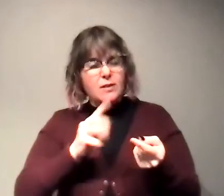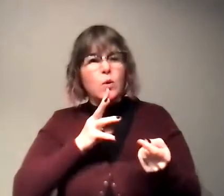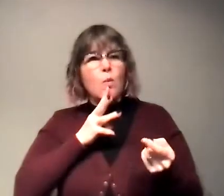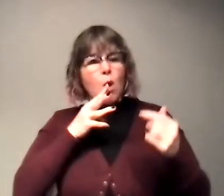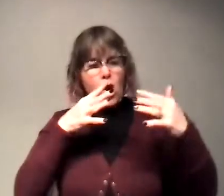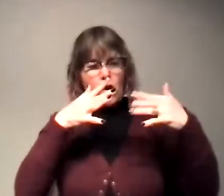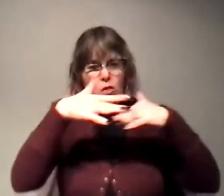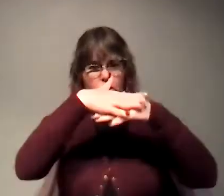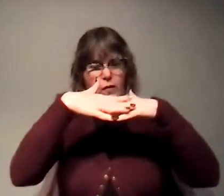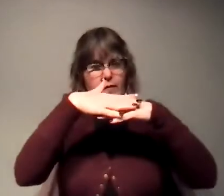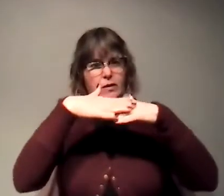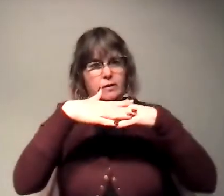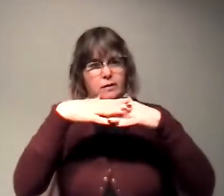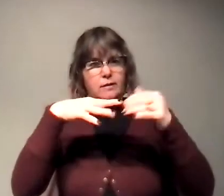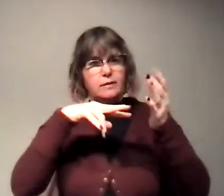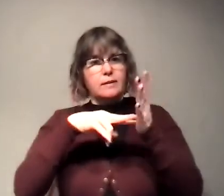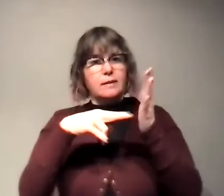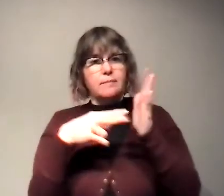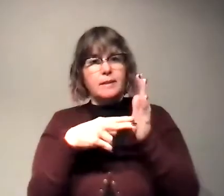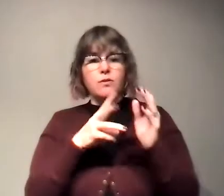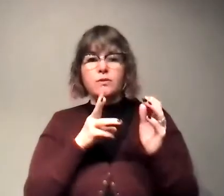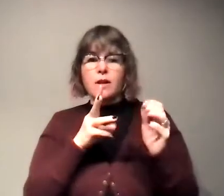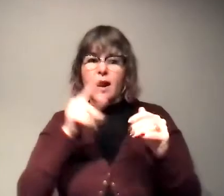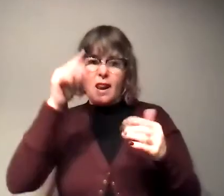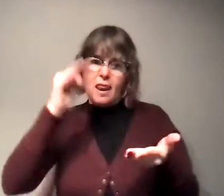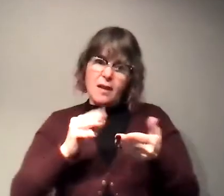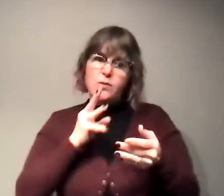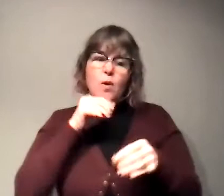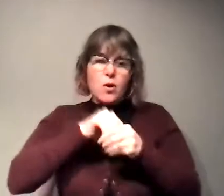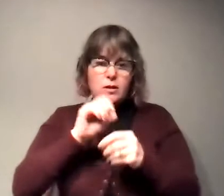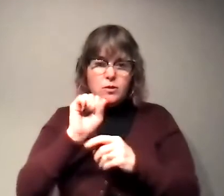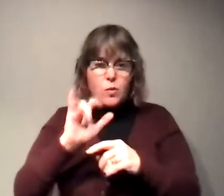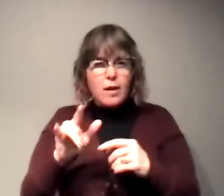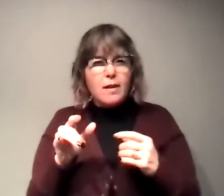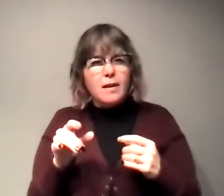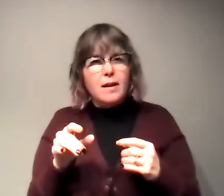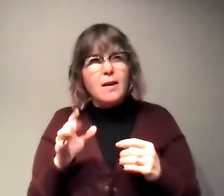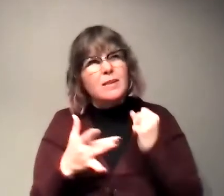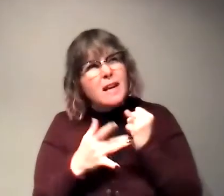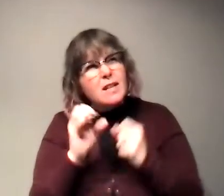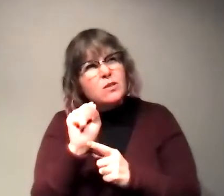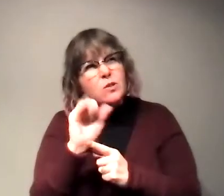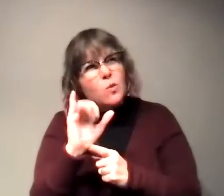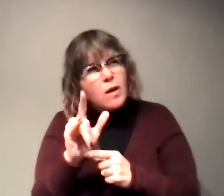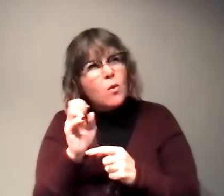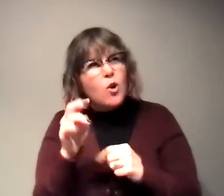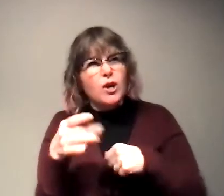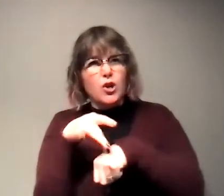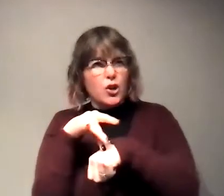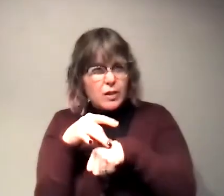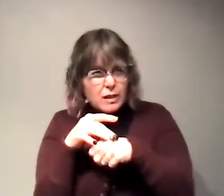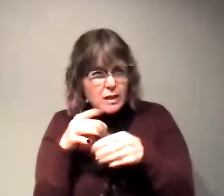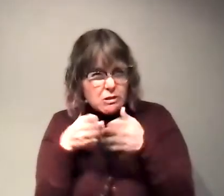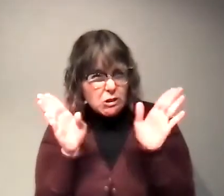which means that there's less water in our soil and in our, I don't know if it's technically the soil or just like in the earth,